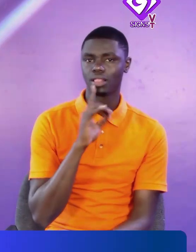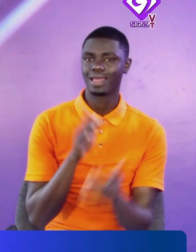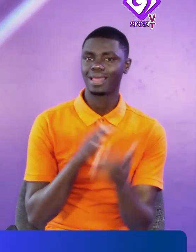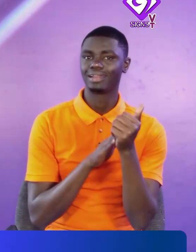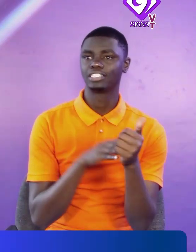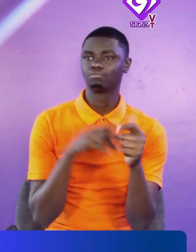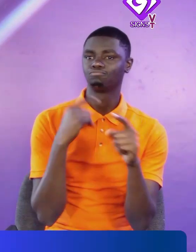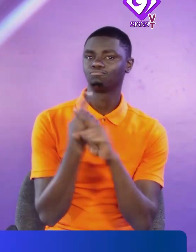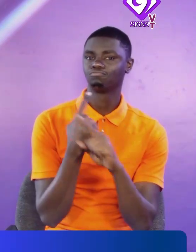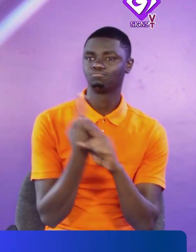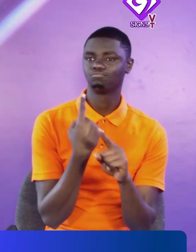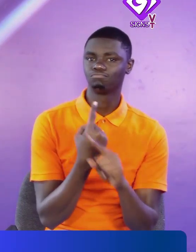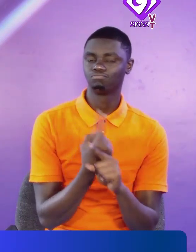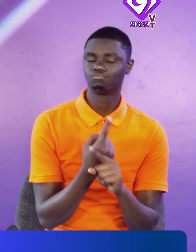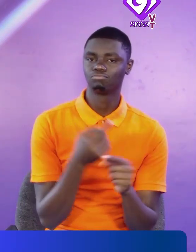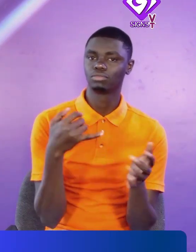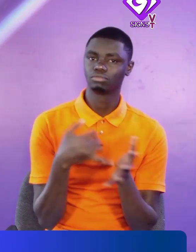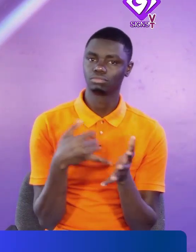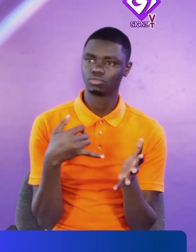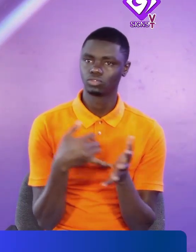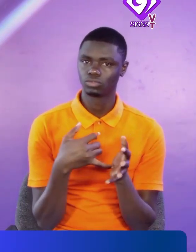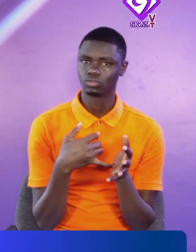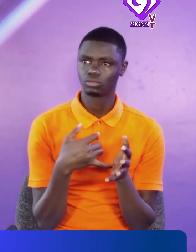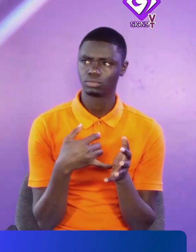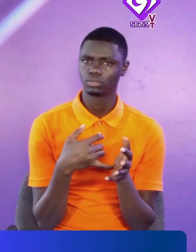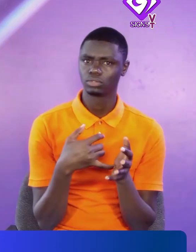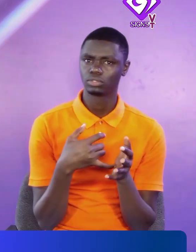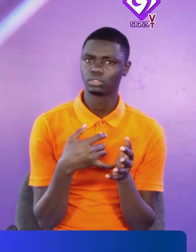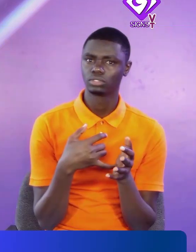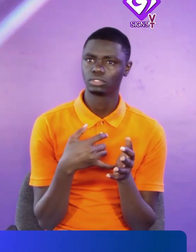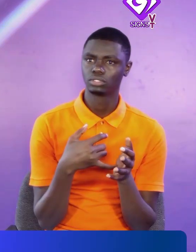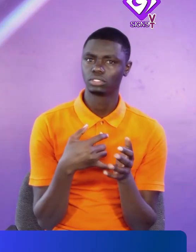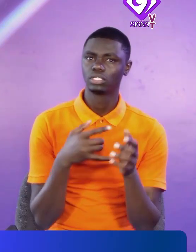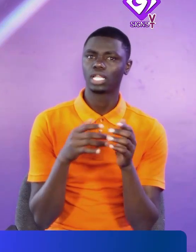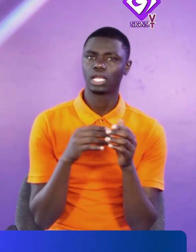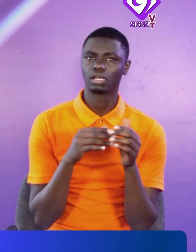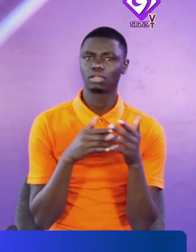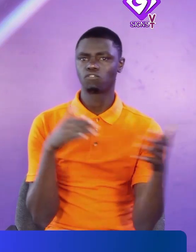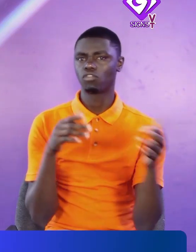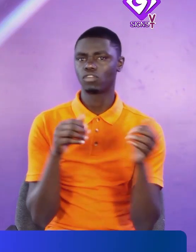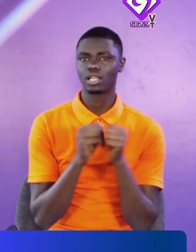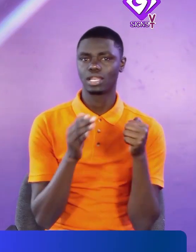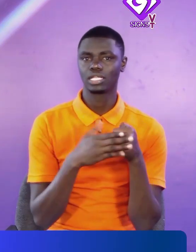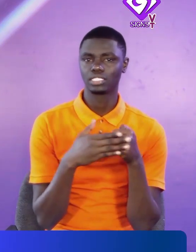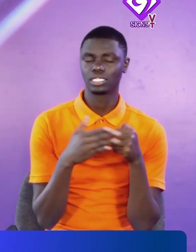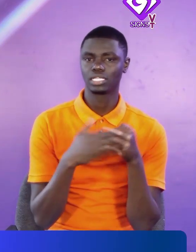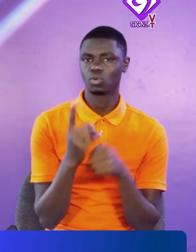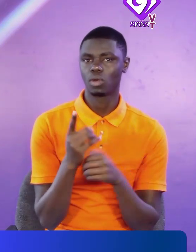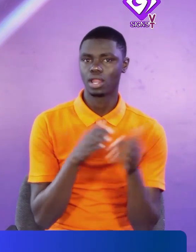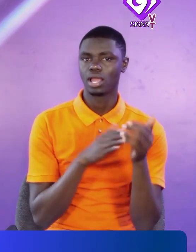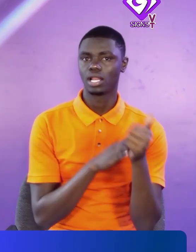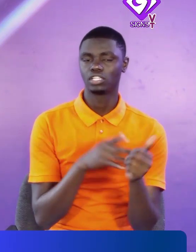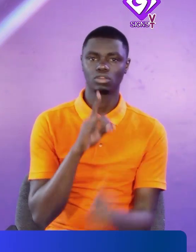several anti-British revolts, and a pro-Axis revolt in 1941 led to a British